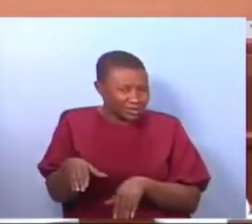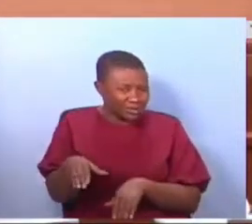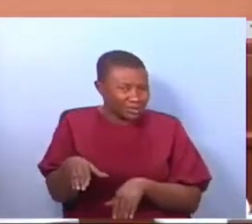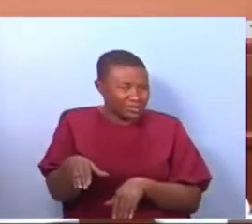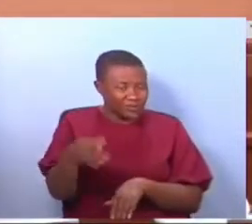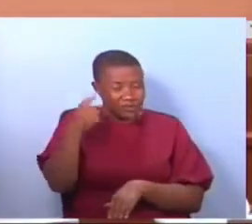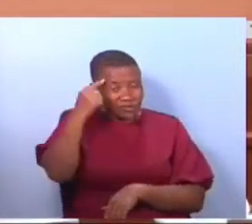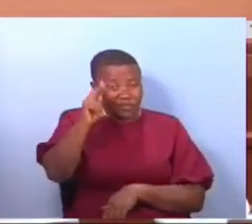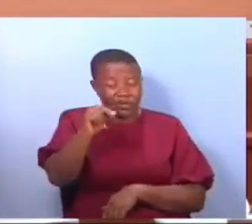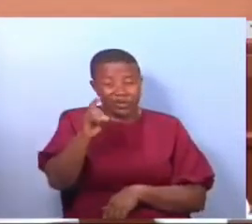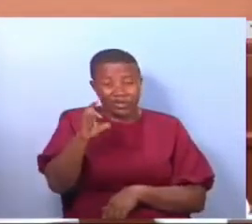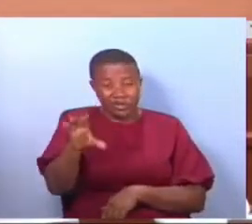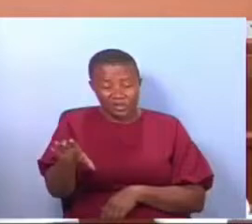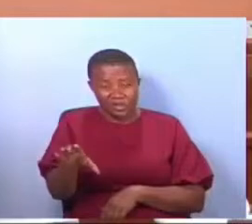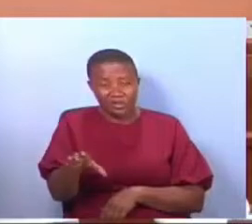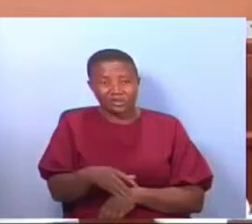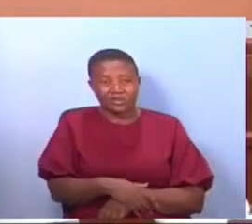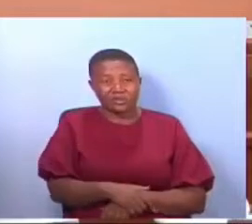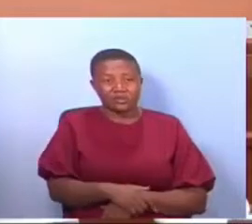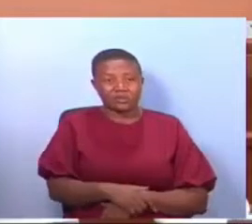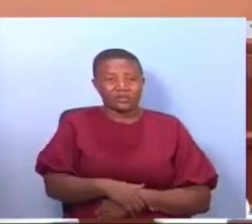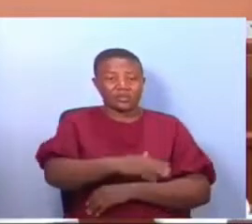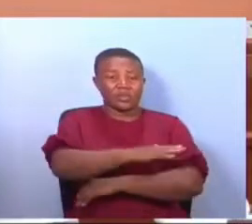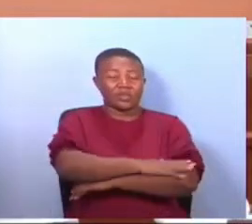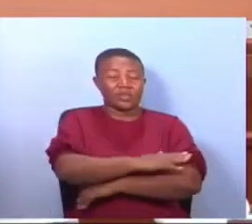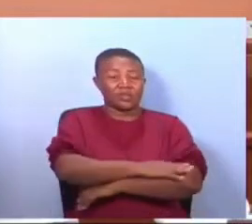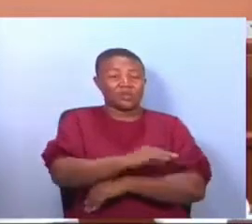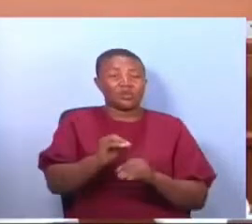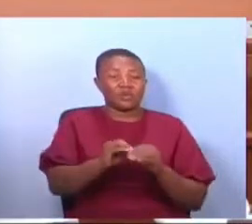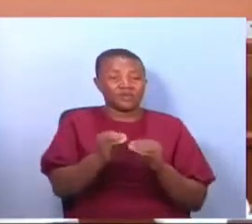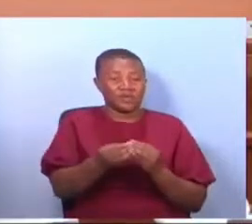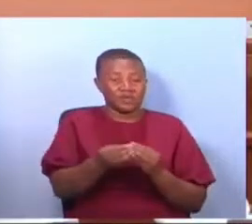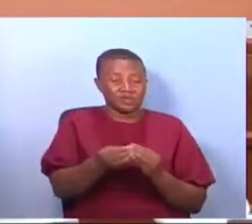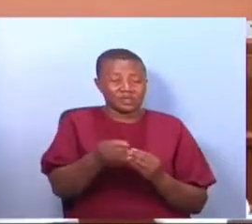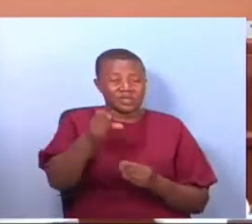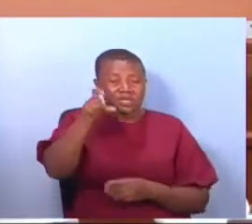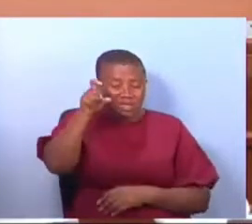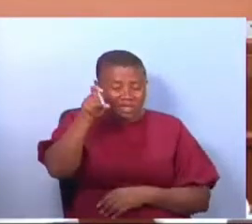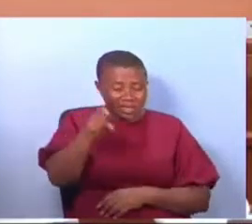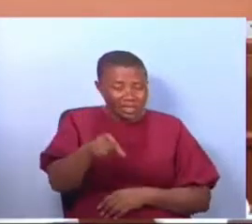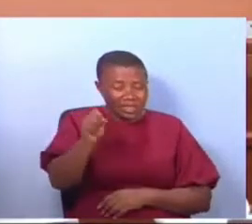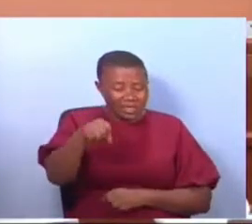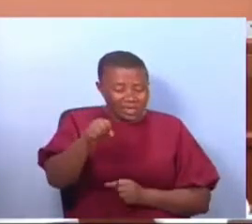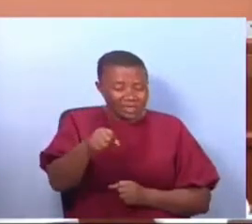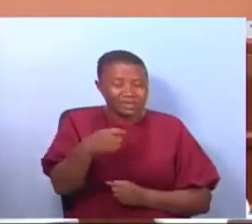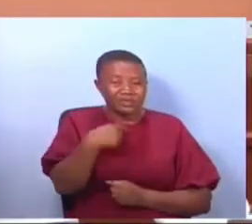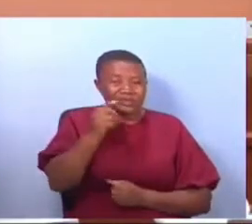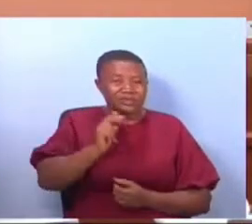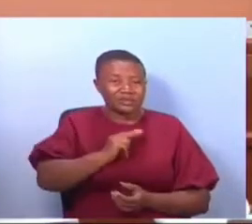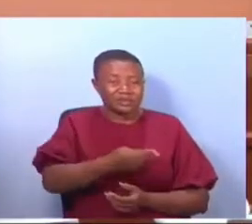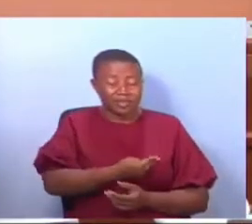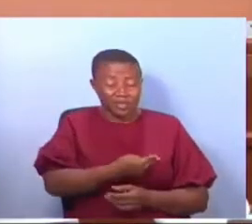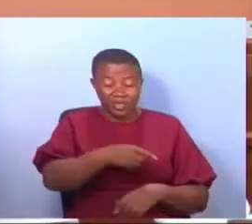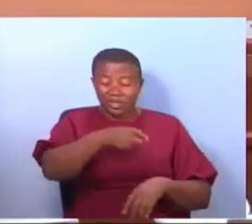Speaker, so the reality, table office can bear us out. The reality is that at the time the matter was